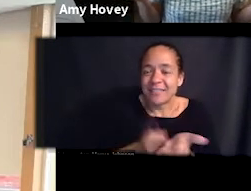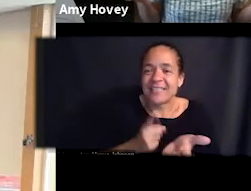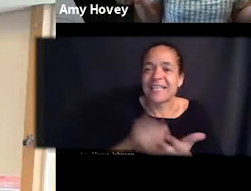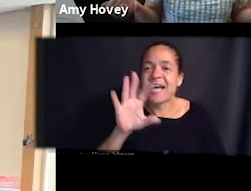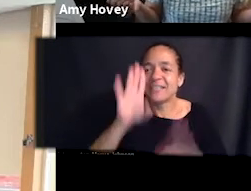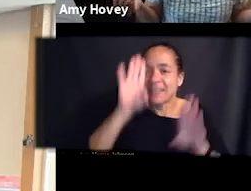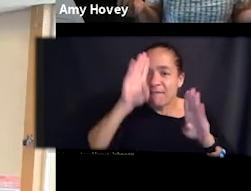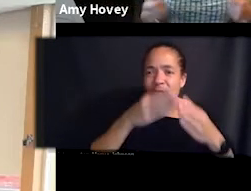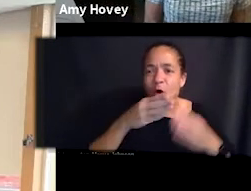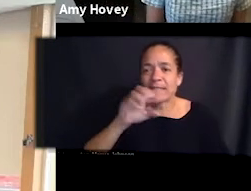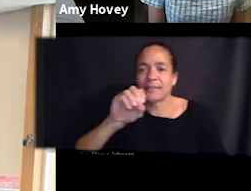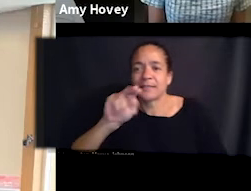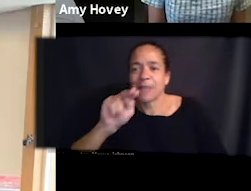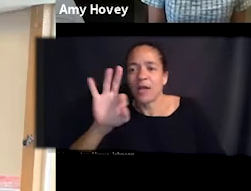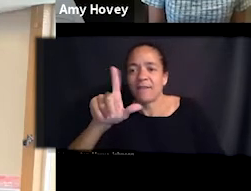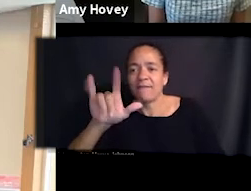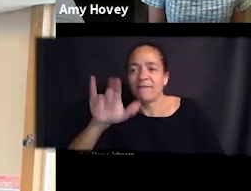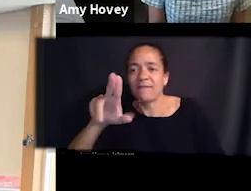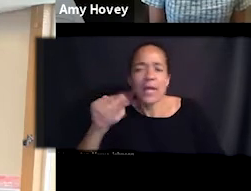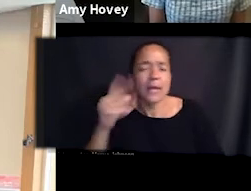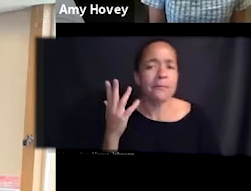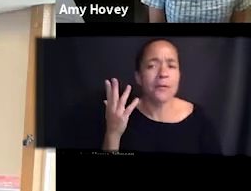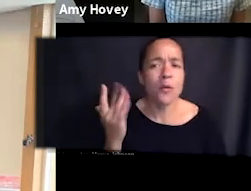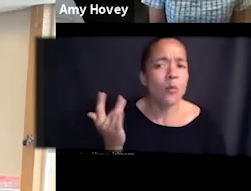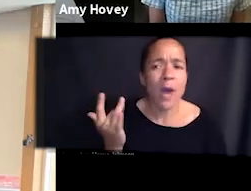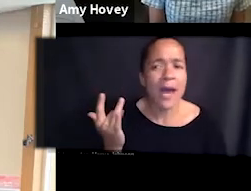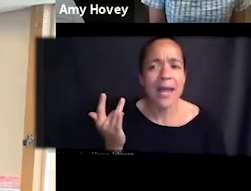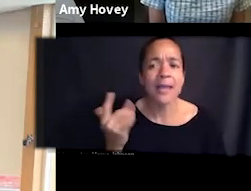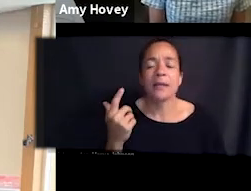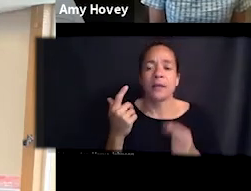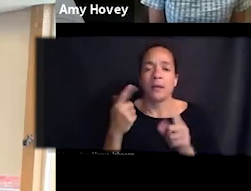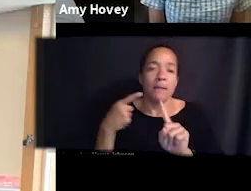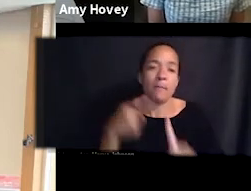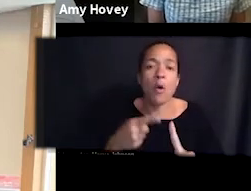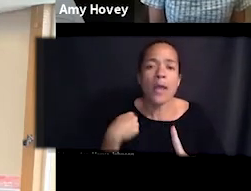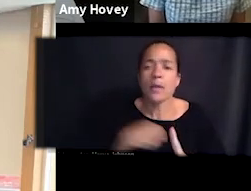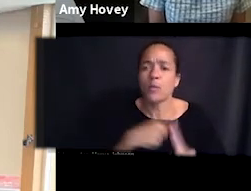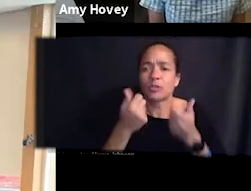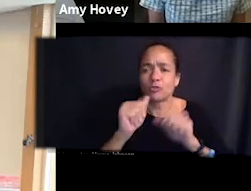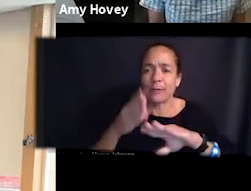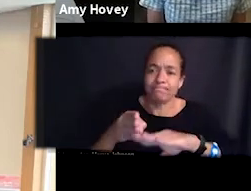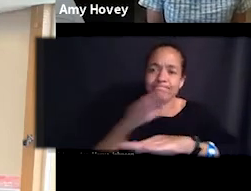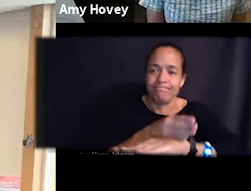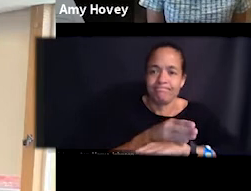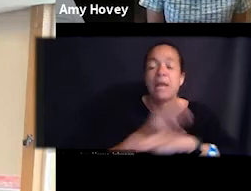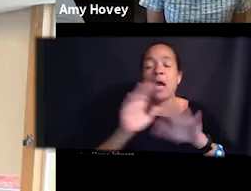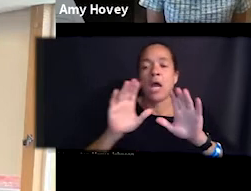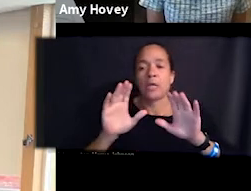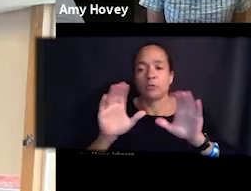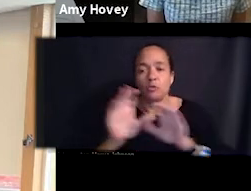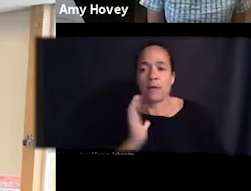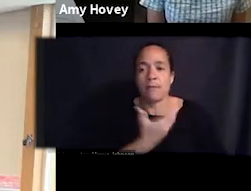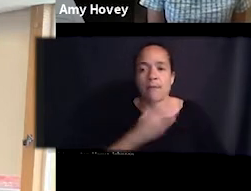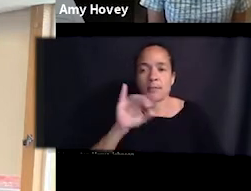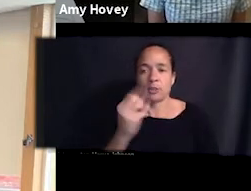Flint? Well, you know, it really comes down to us trying to do a better job at doing our job.